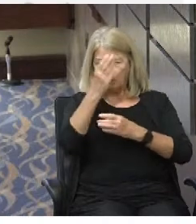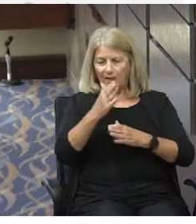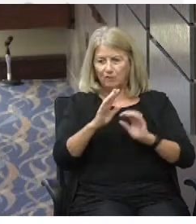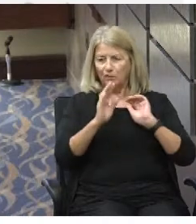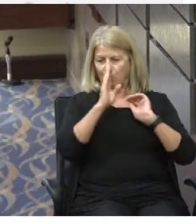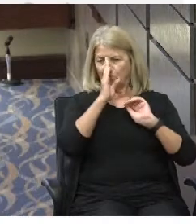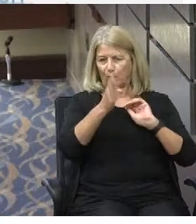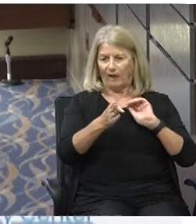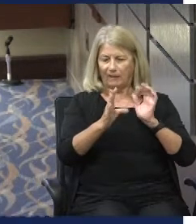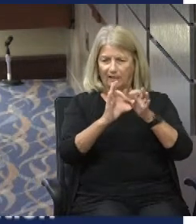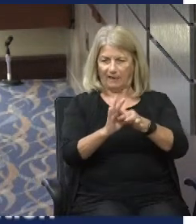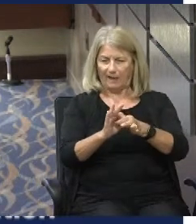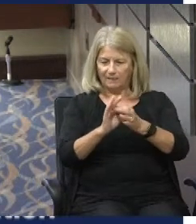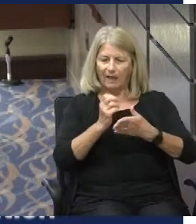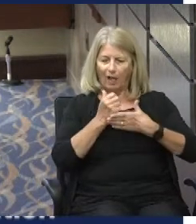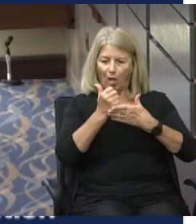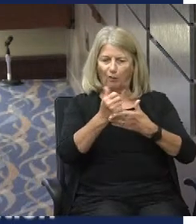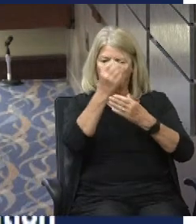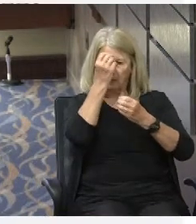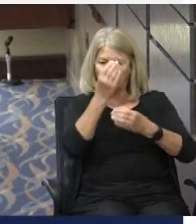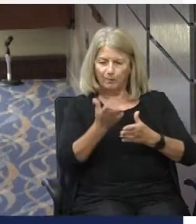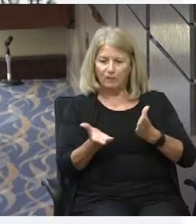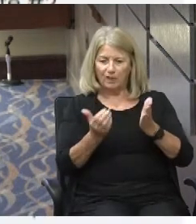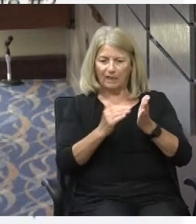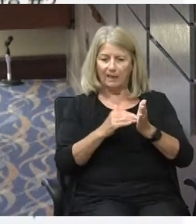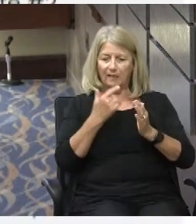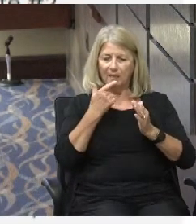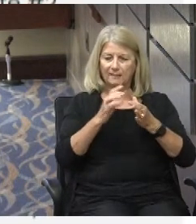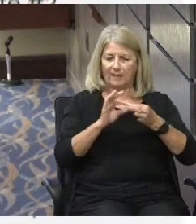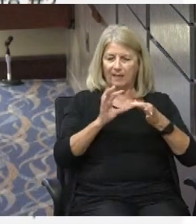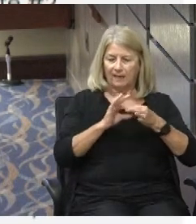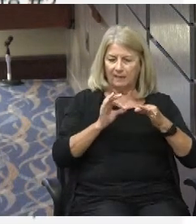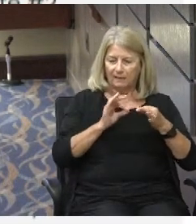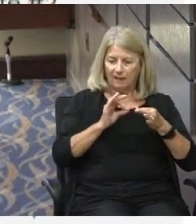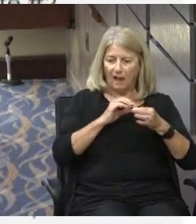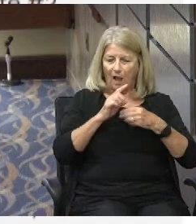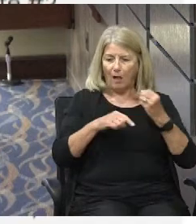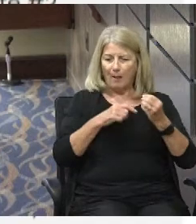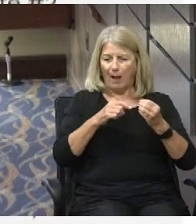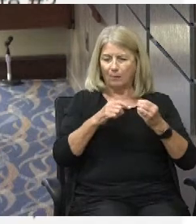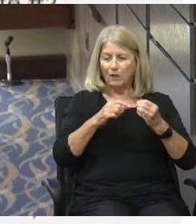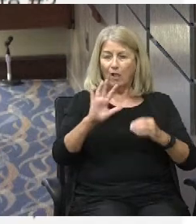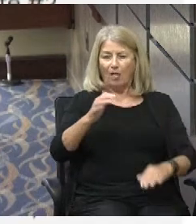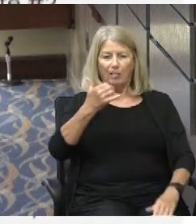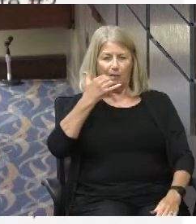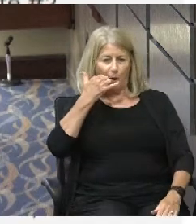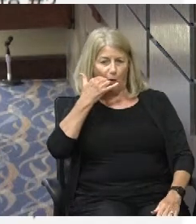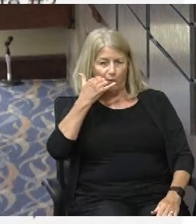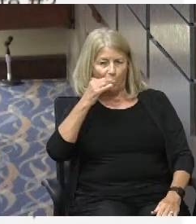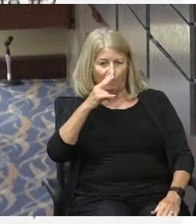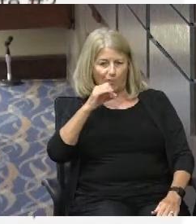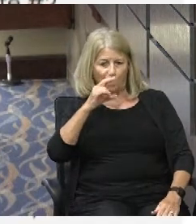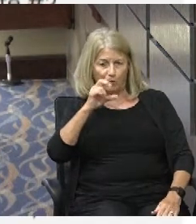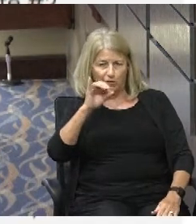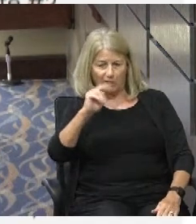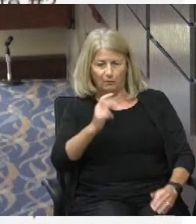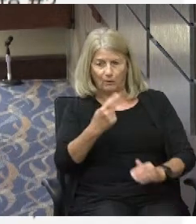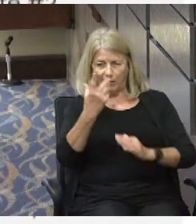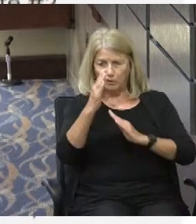helpful information. Again, I had commented about the mobile version being one of the top versions, and so this